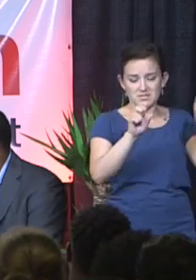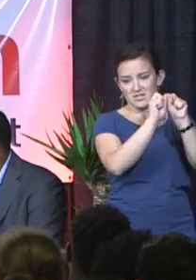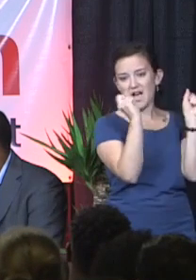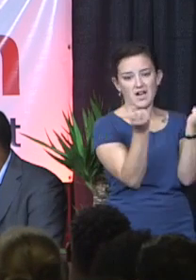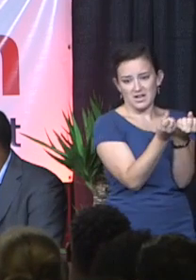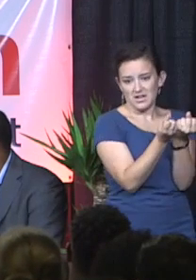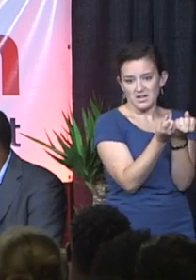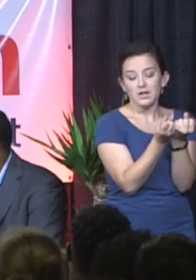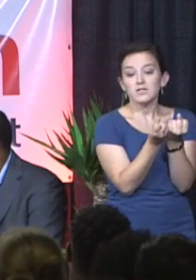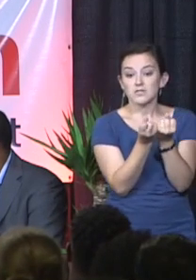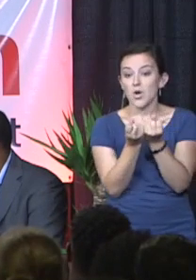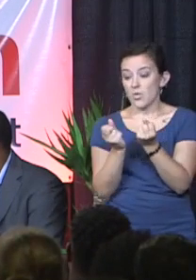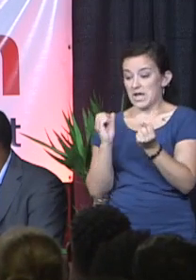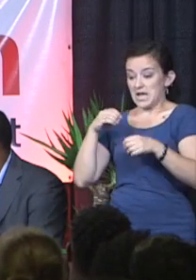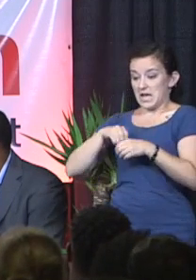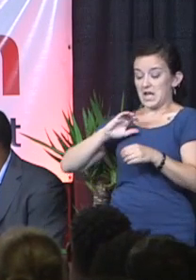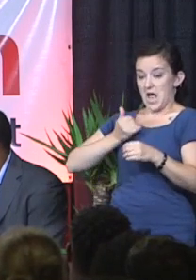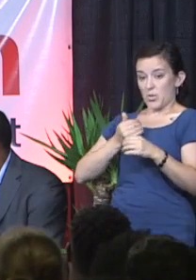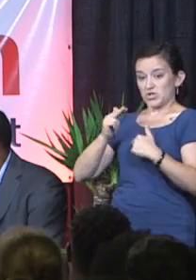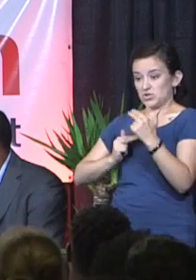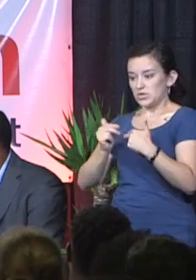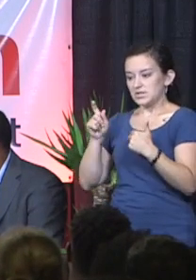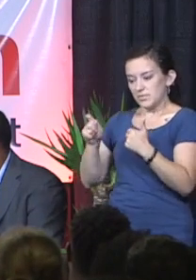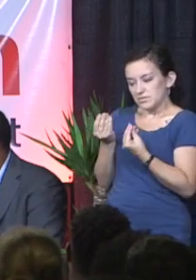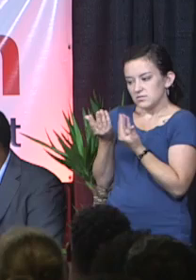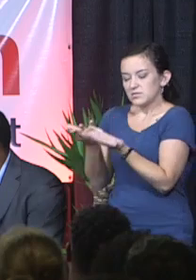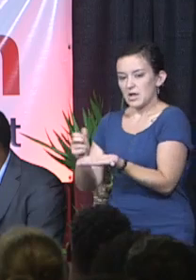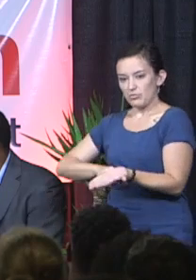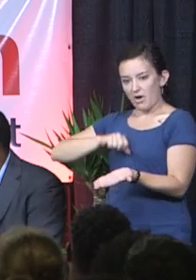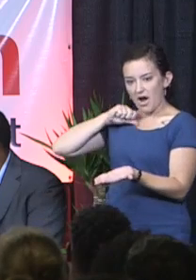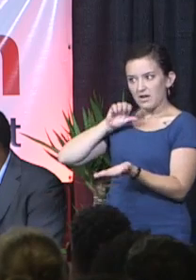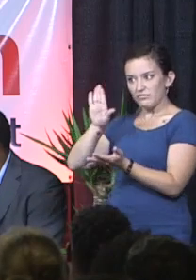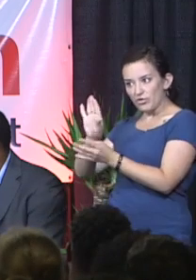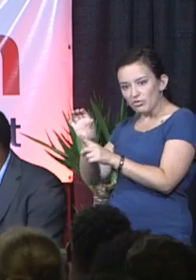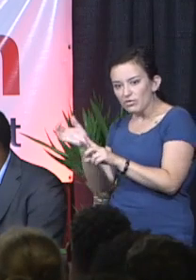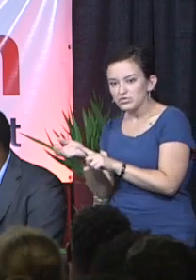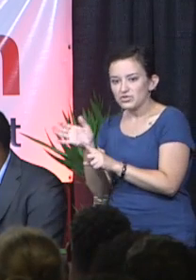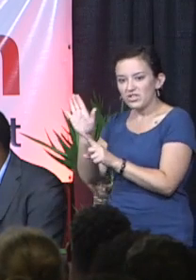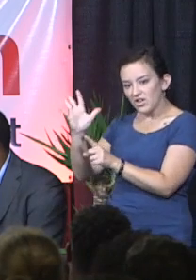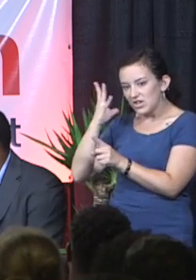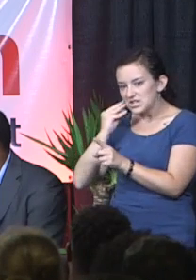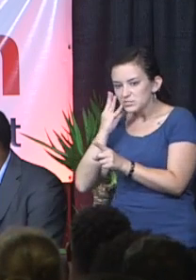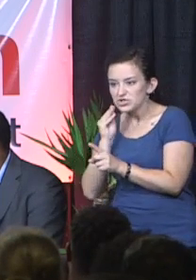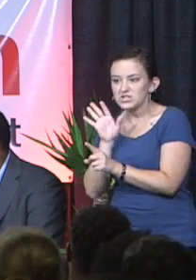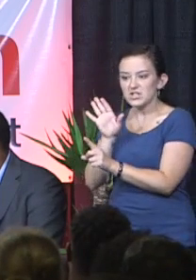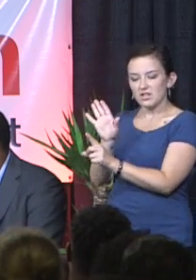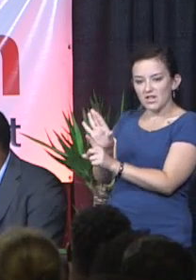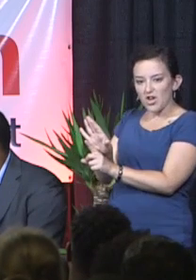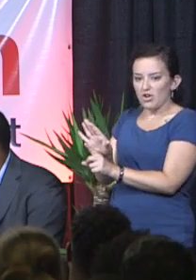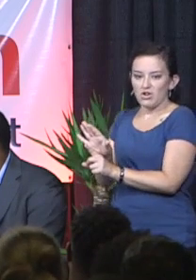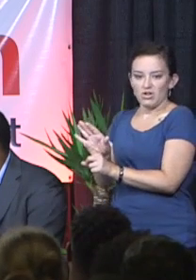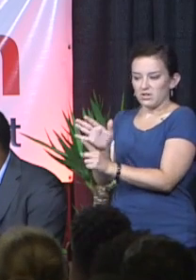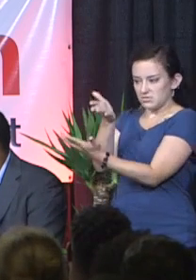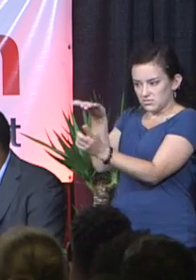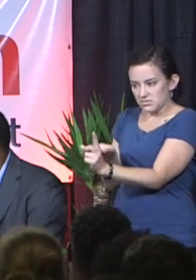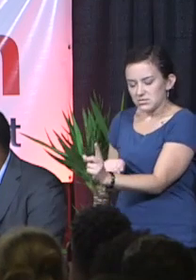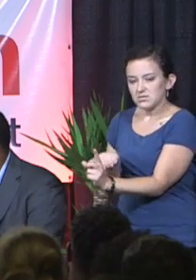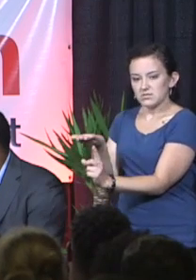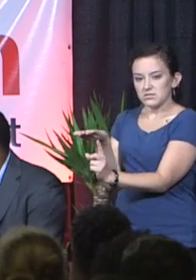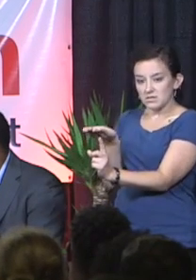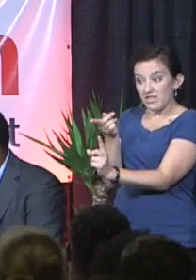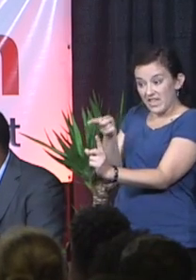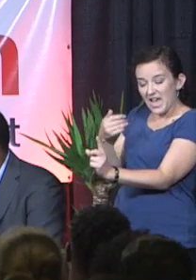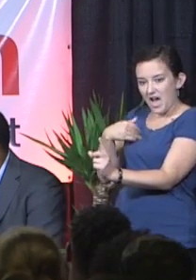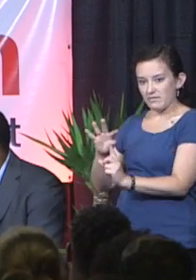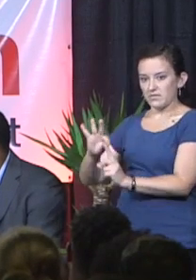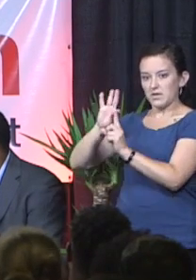to build in our students a pride of their culture and their experiences and the perspective that gives